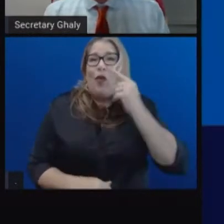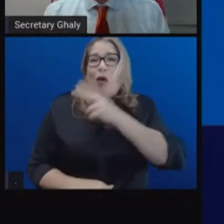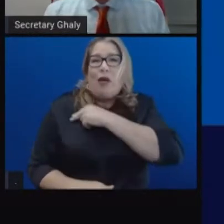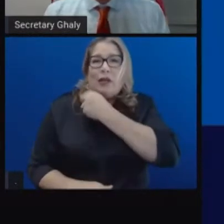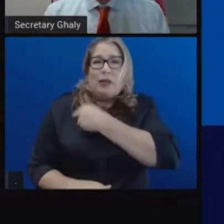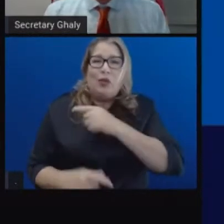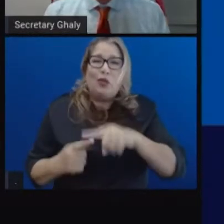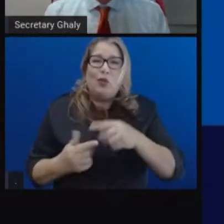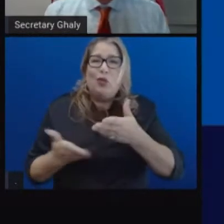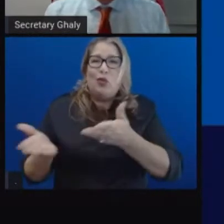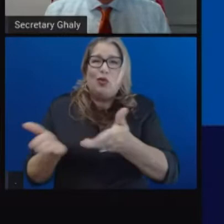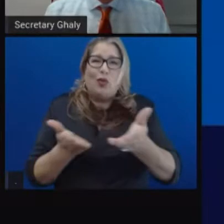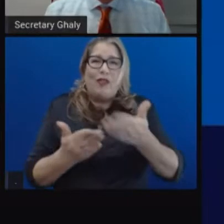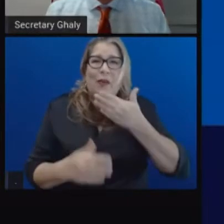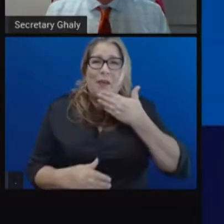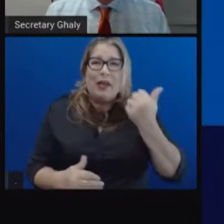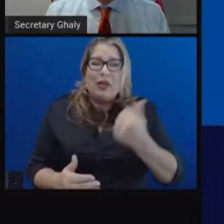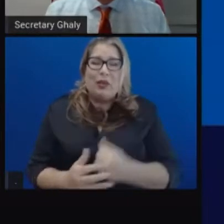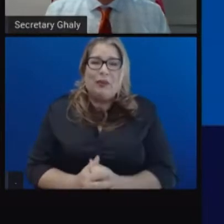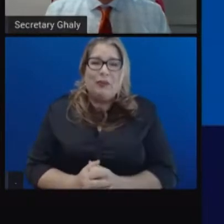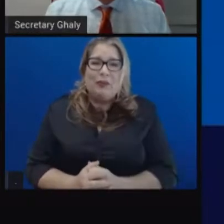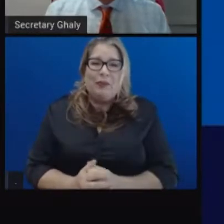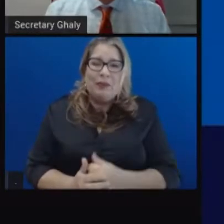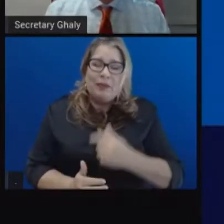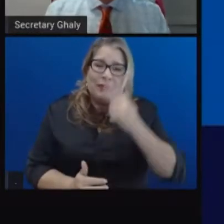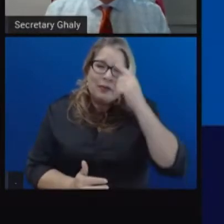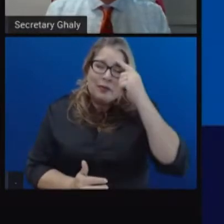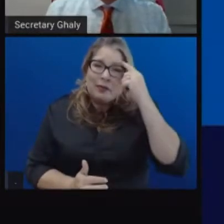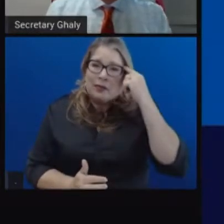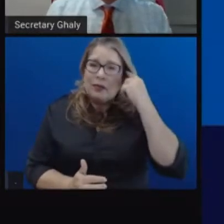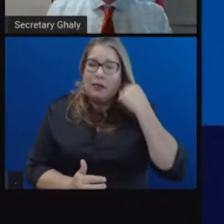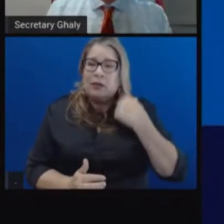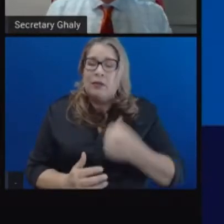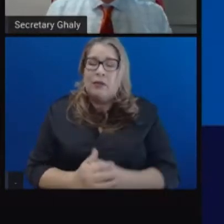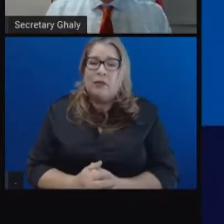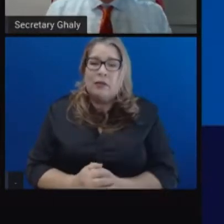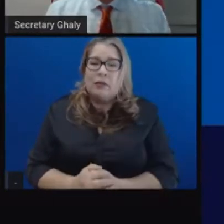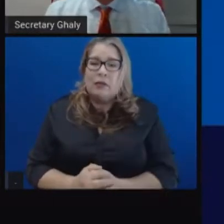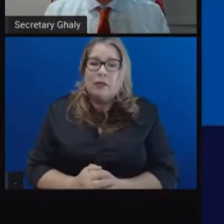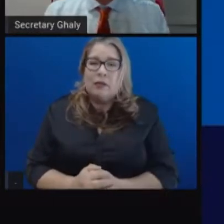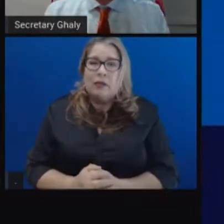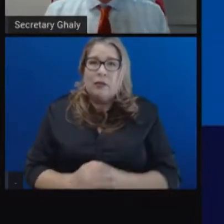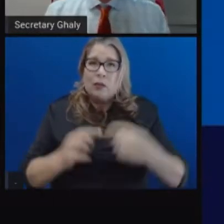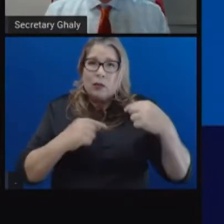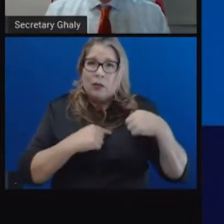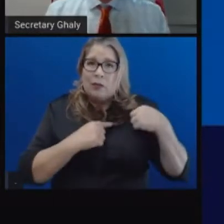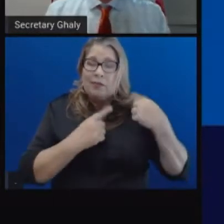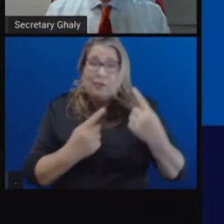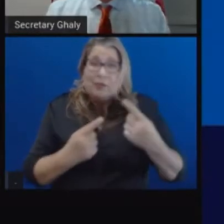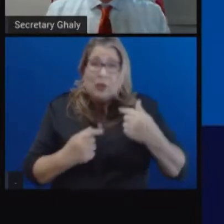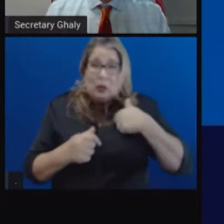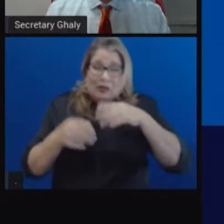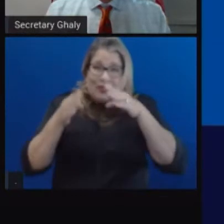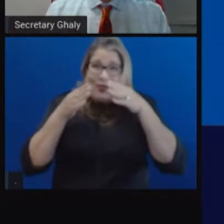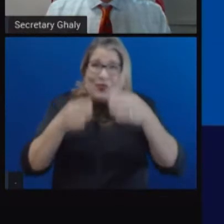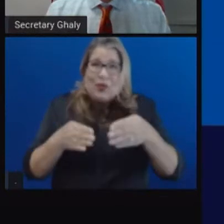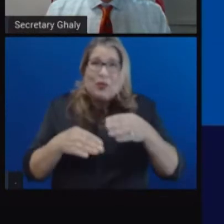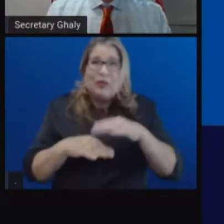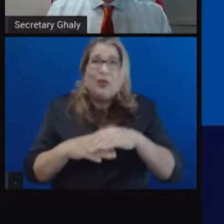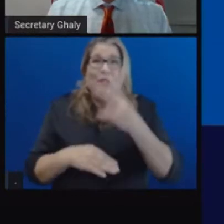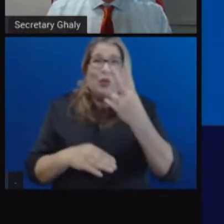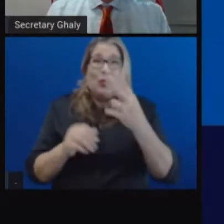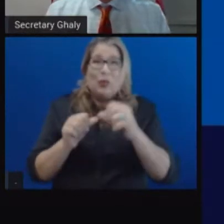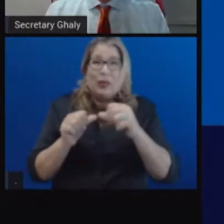So to be more specific, the focus of the state was and has been in Southern California and San Joaquin Valley,